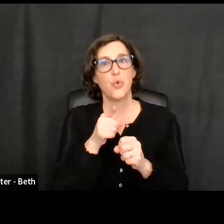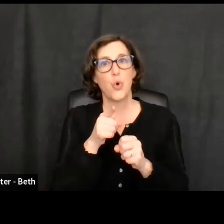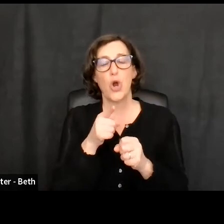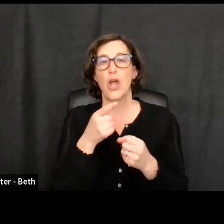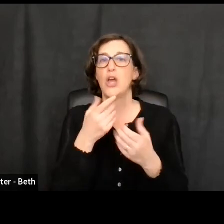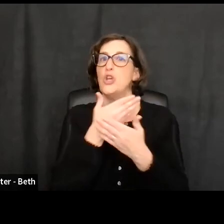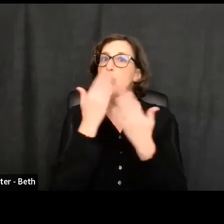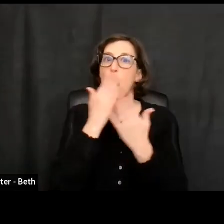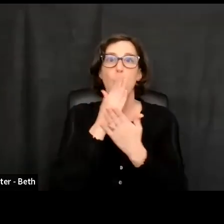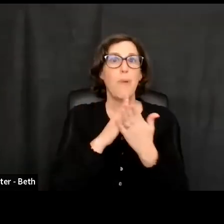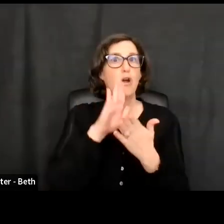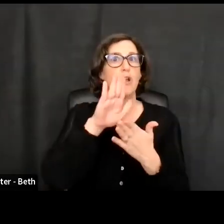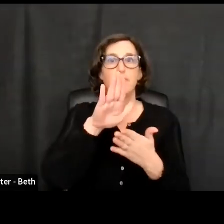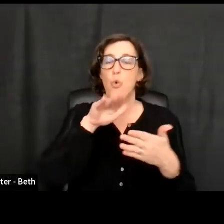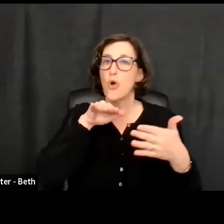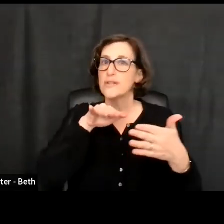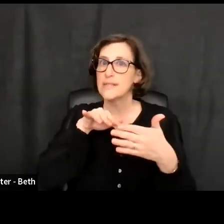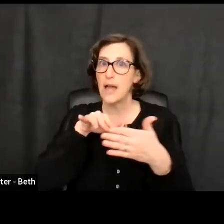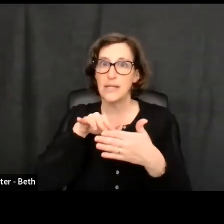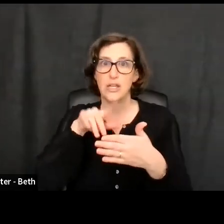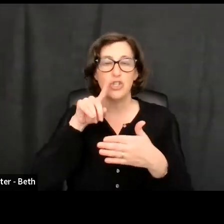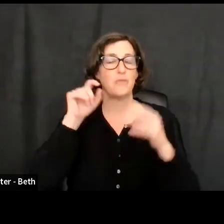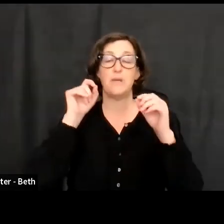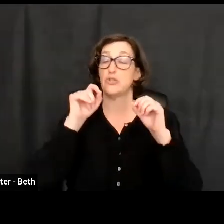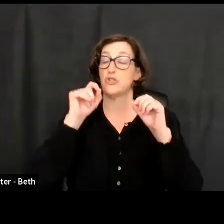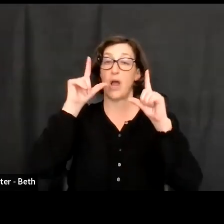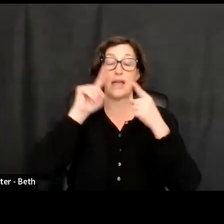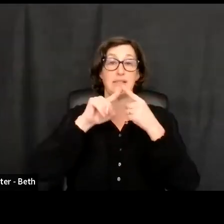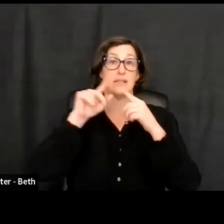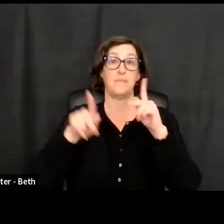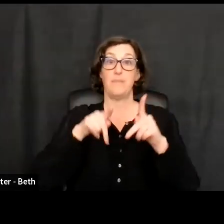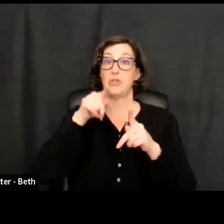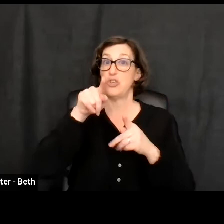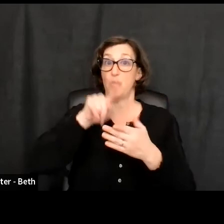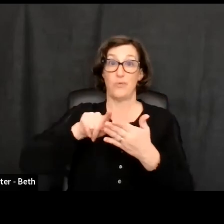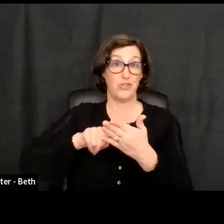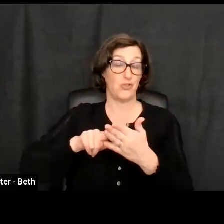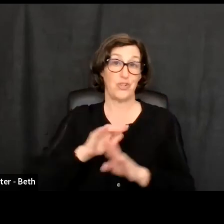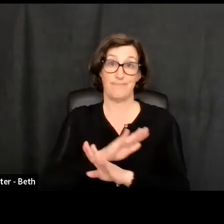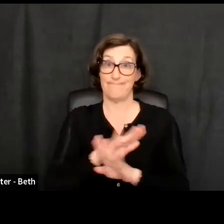of your study, no part of it should be a surprise to the people that you are doing research with.